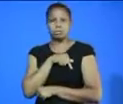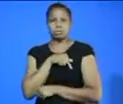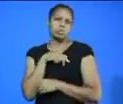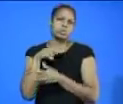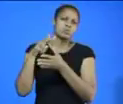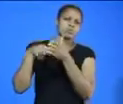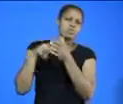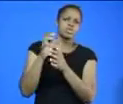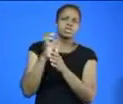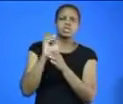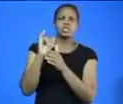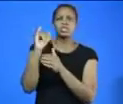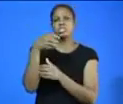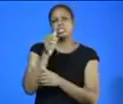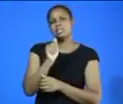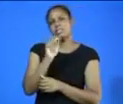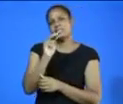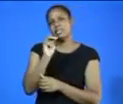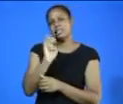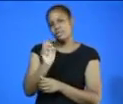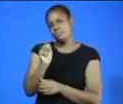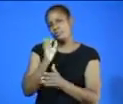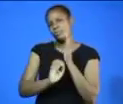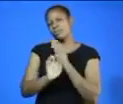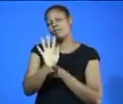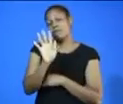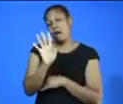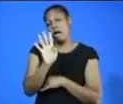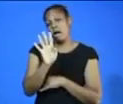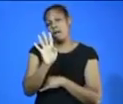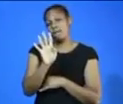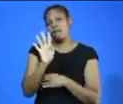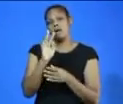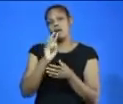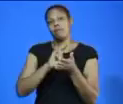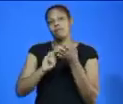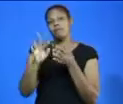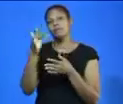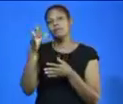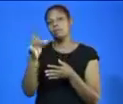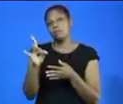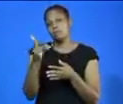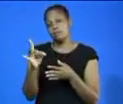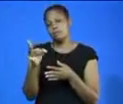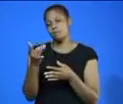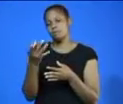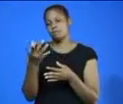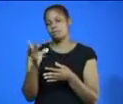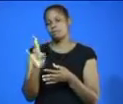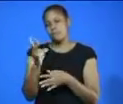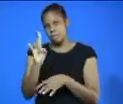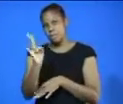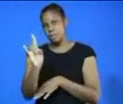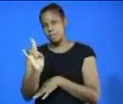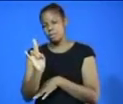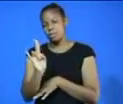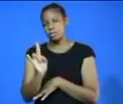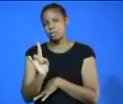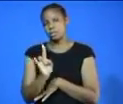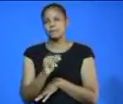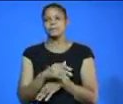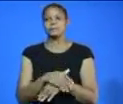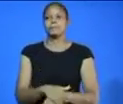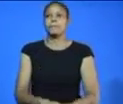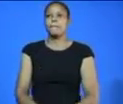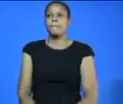James chapter 5. We go back to verse 17. If you'll hear me clearly, my friends in the tech